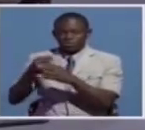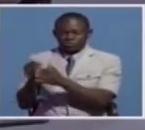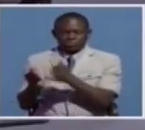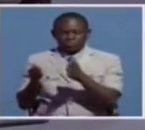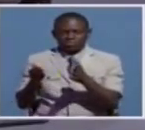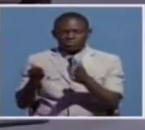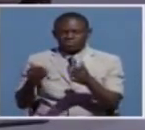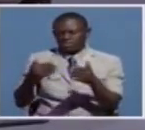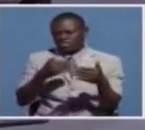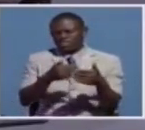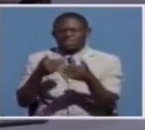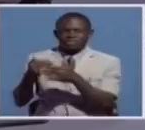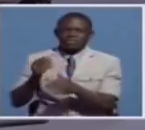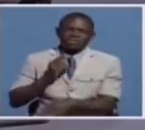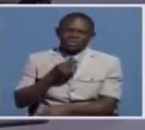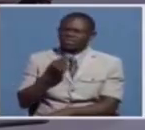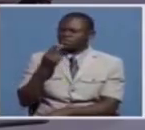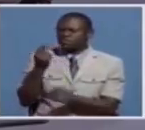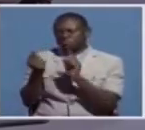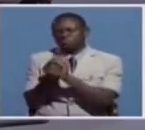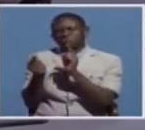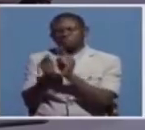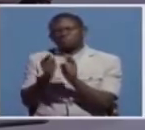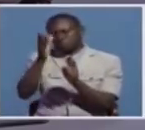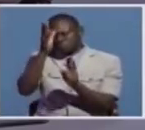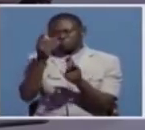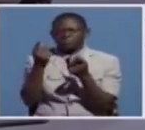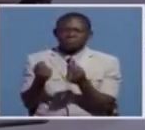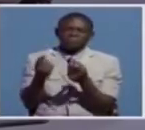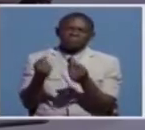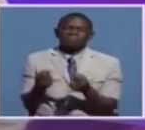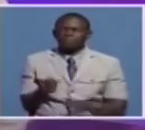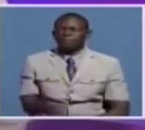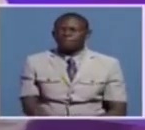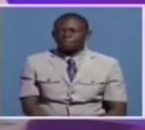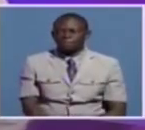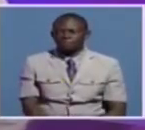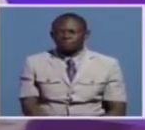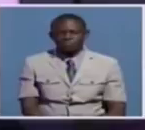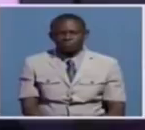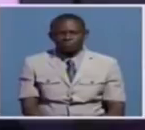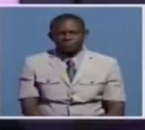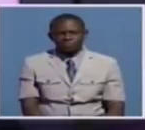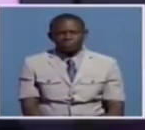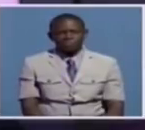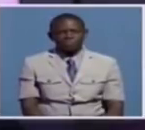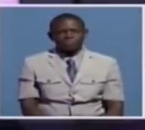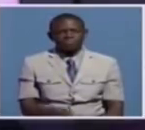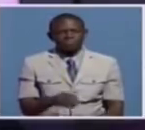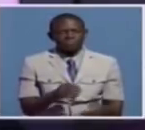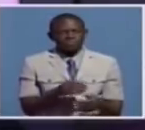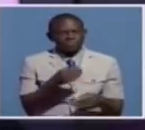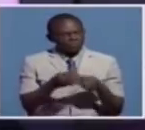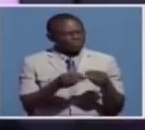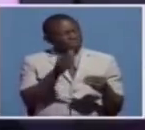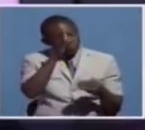of the great transitions. He stopped being a stranger. He became closer to you. He became closer. I want